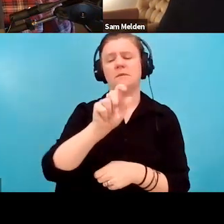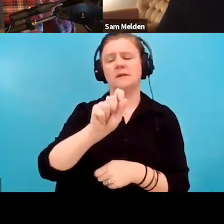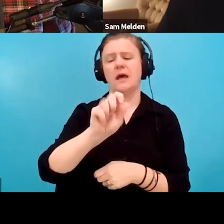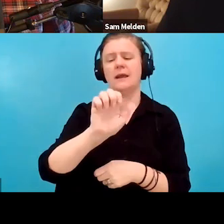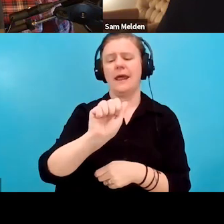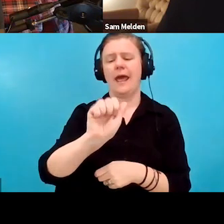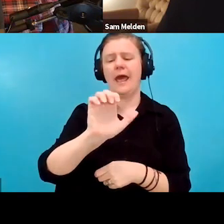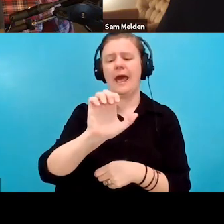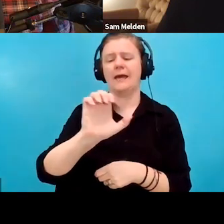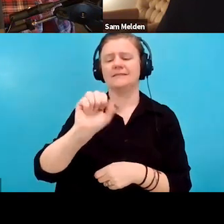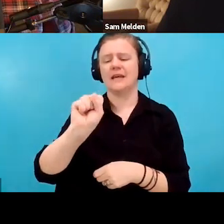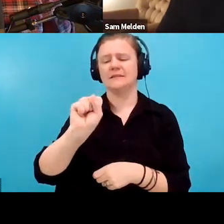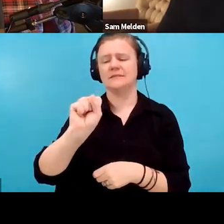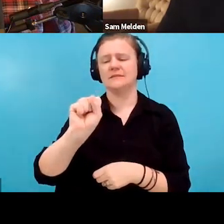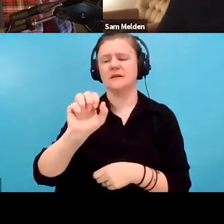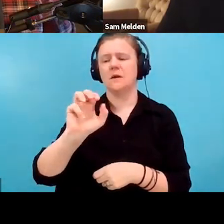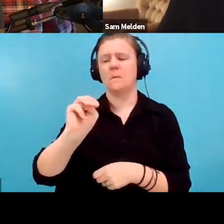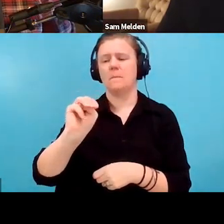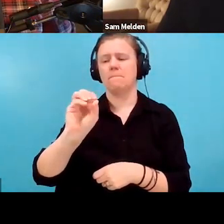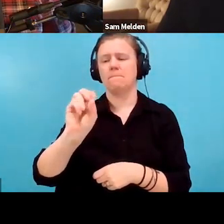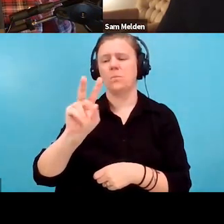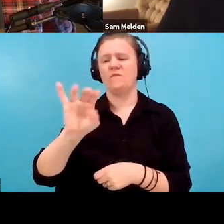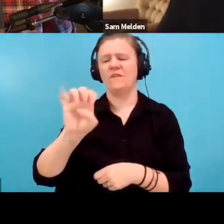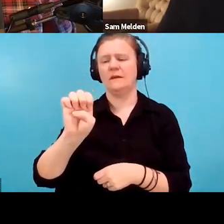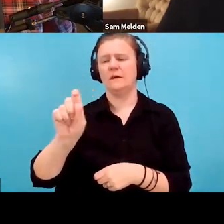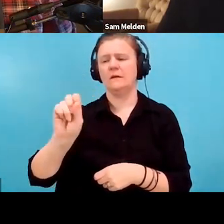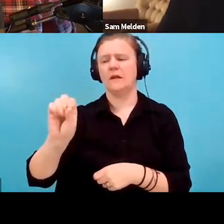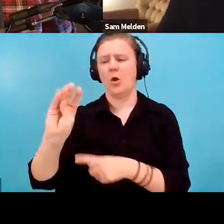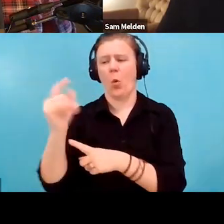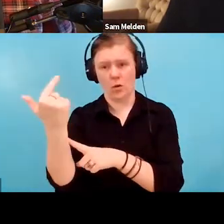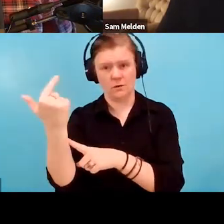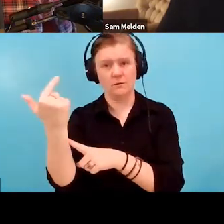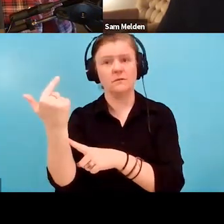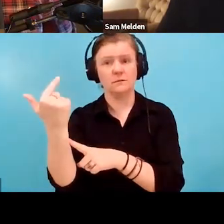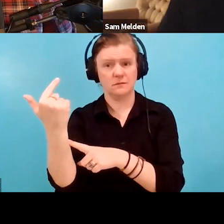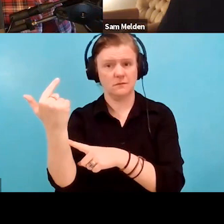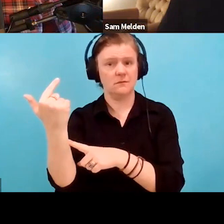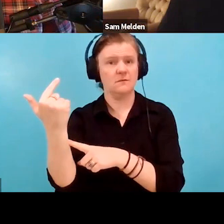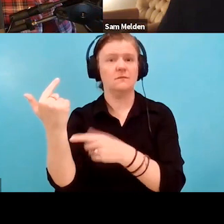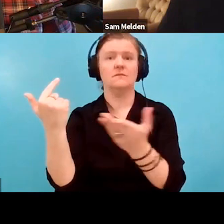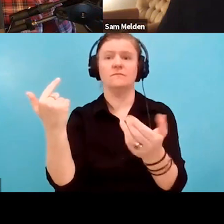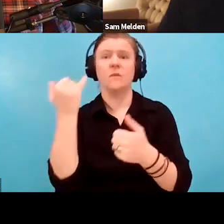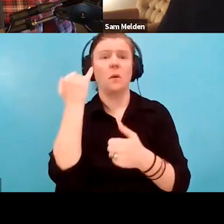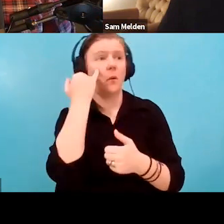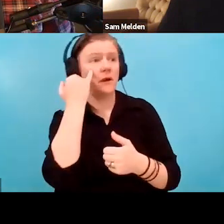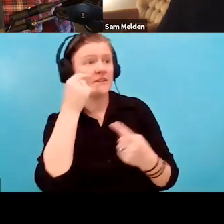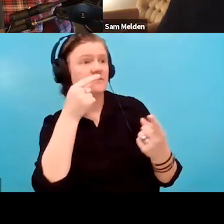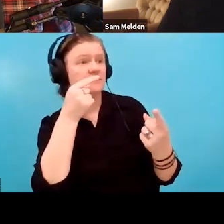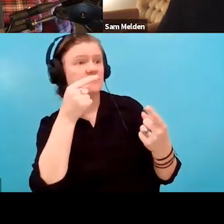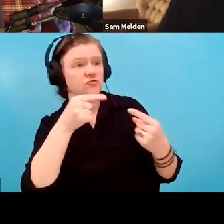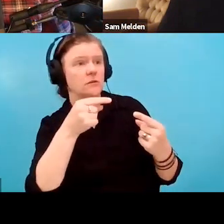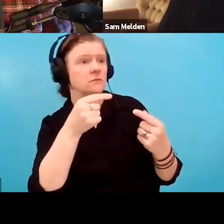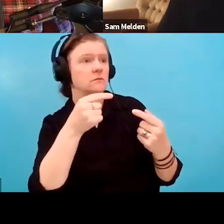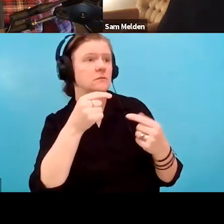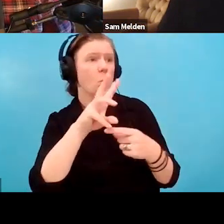There are also links there to resources on certain specific topics. So if you're saying, I have a website, I need help getting started with this, or